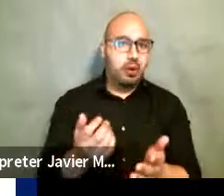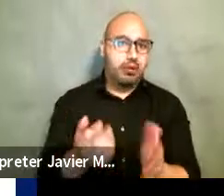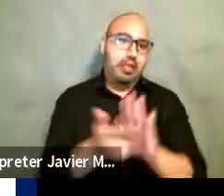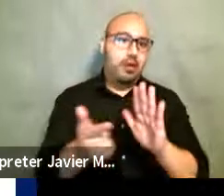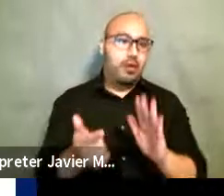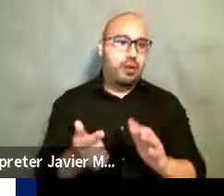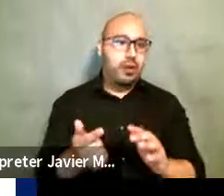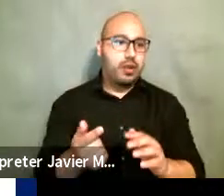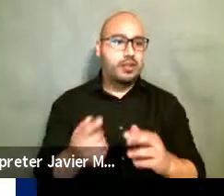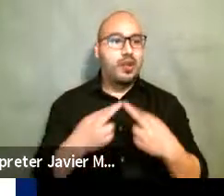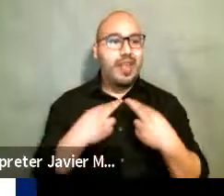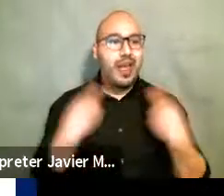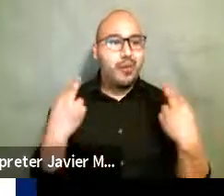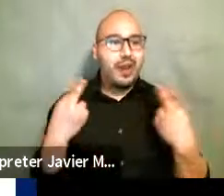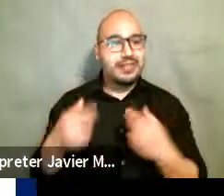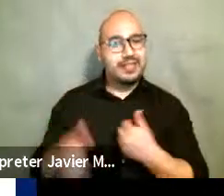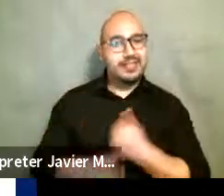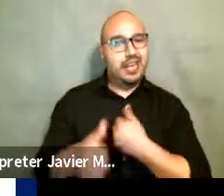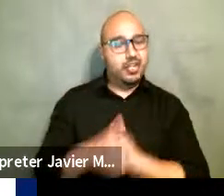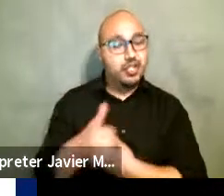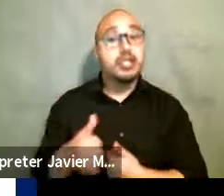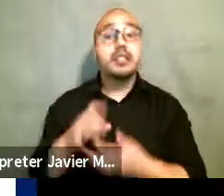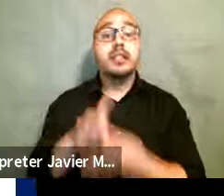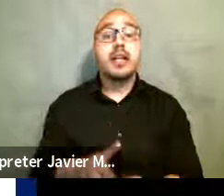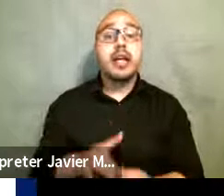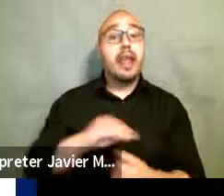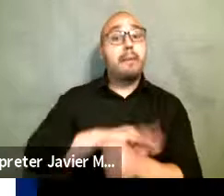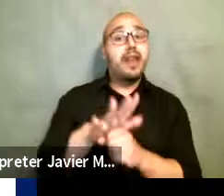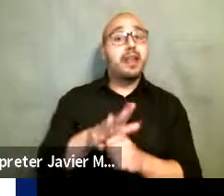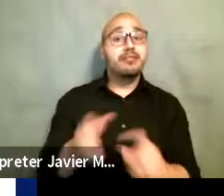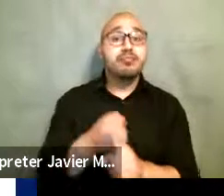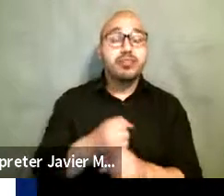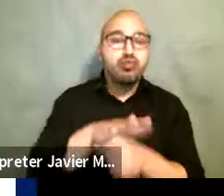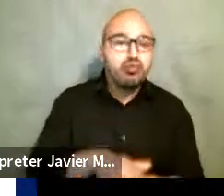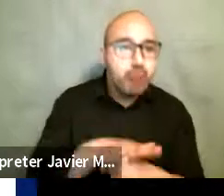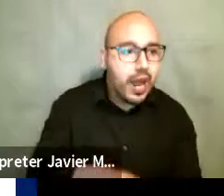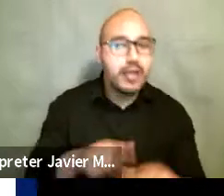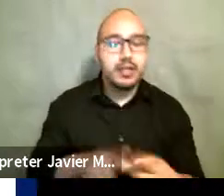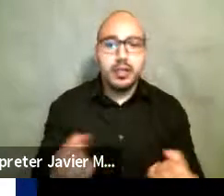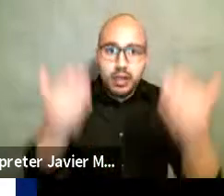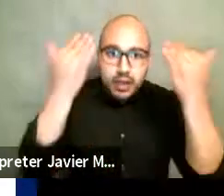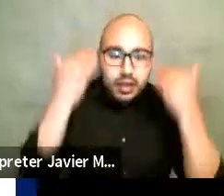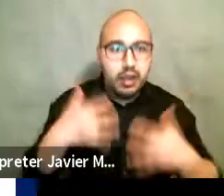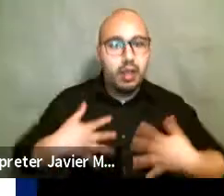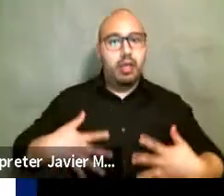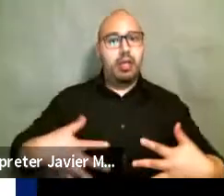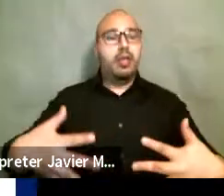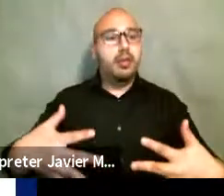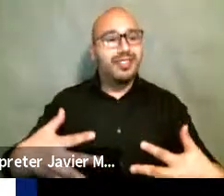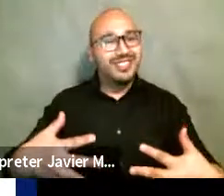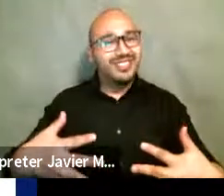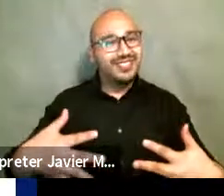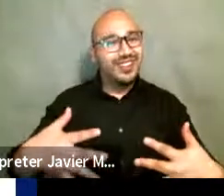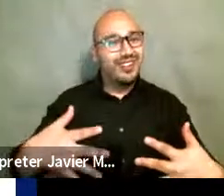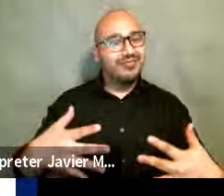the pandemic, it has brought a lot of stress, overwhelmment, anxiety, and we are more than